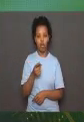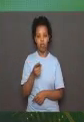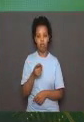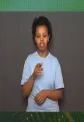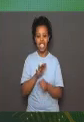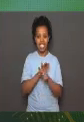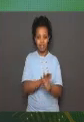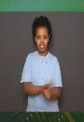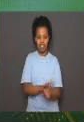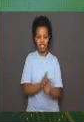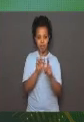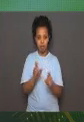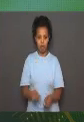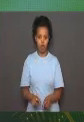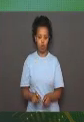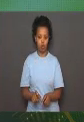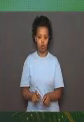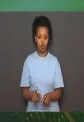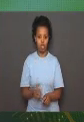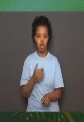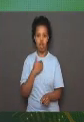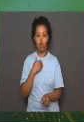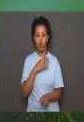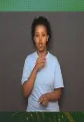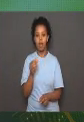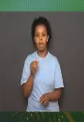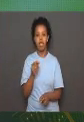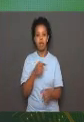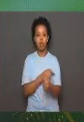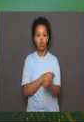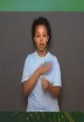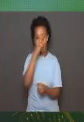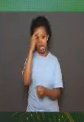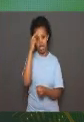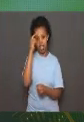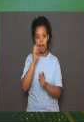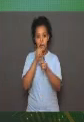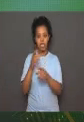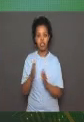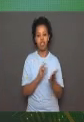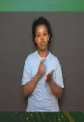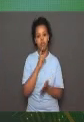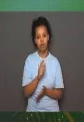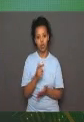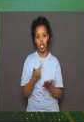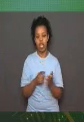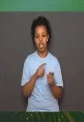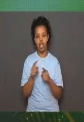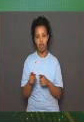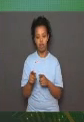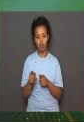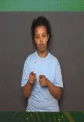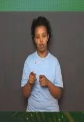or pressure detectors, and produce a response by muscle. These